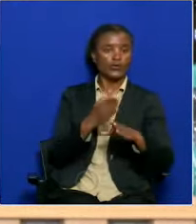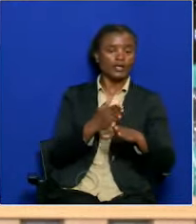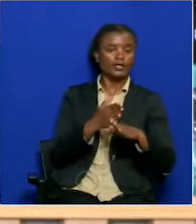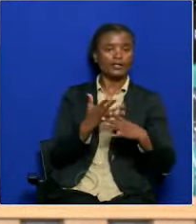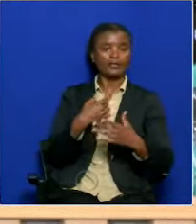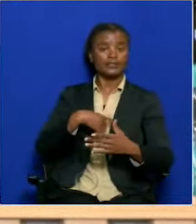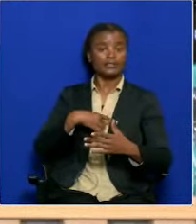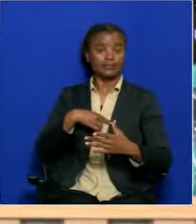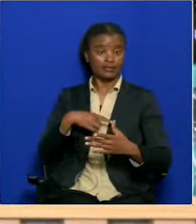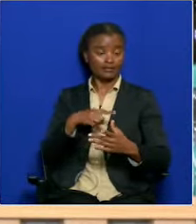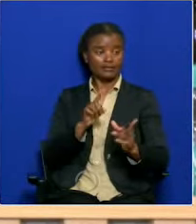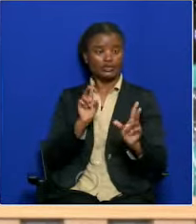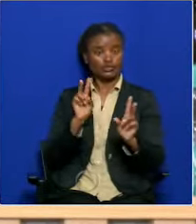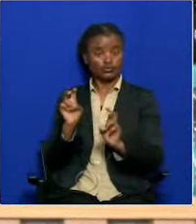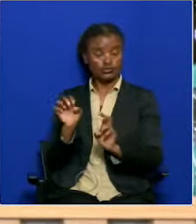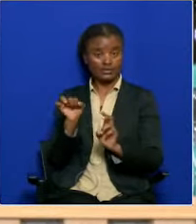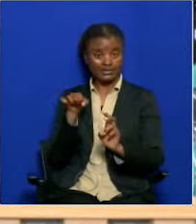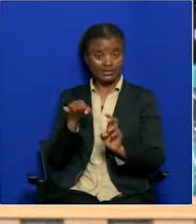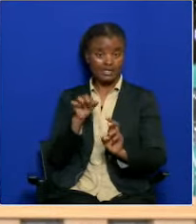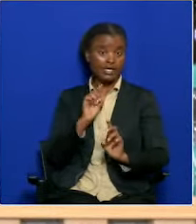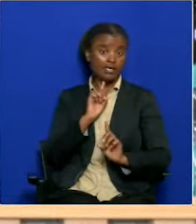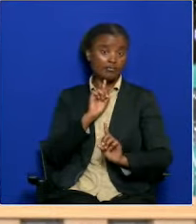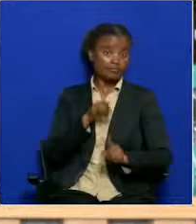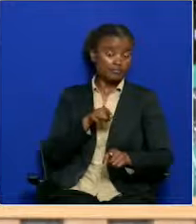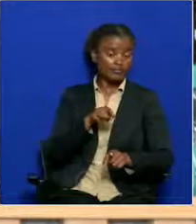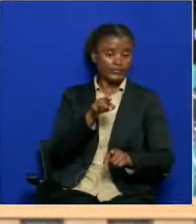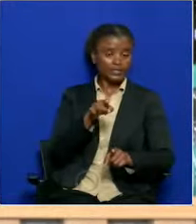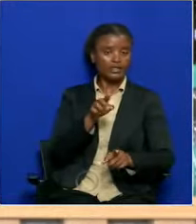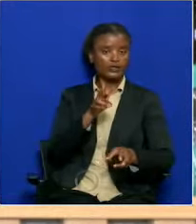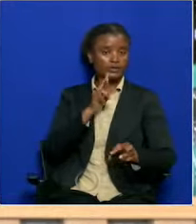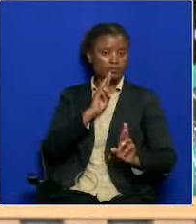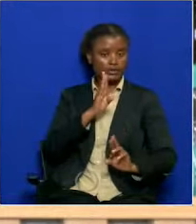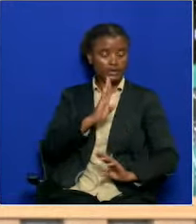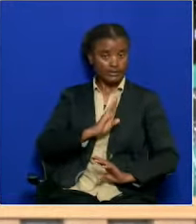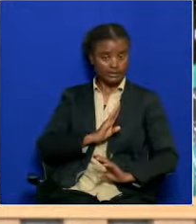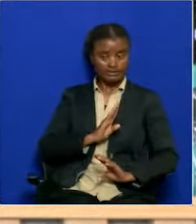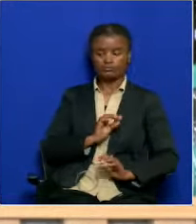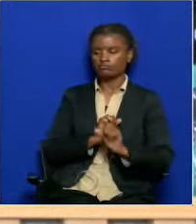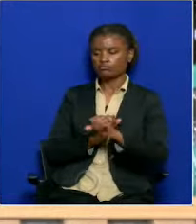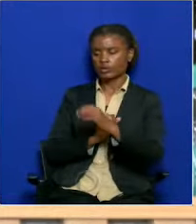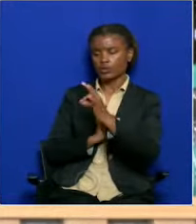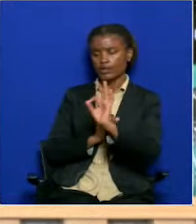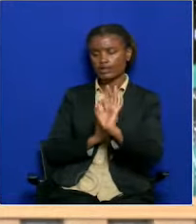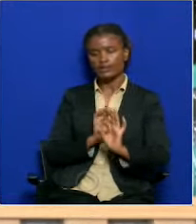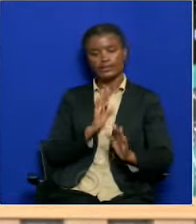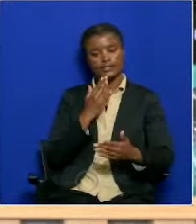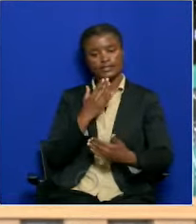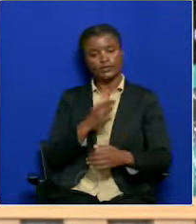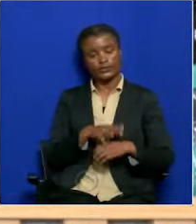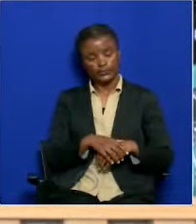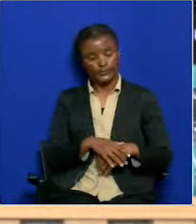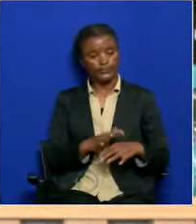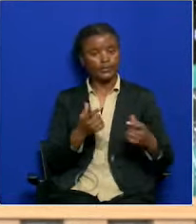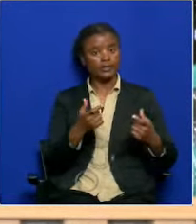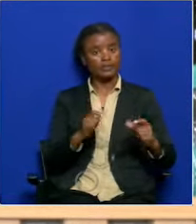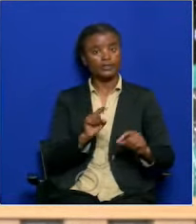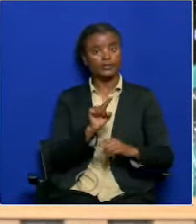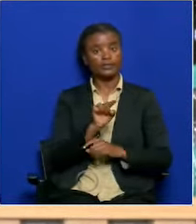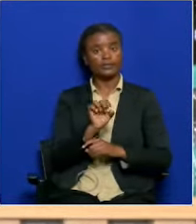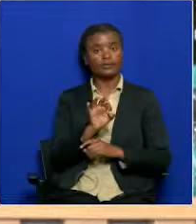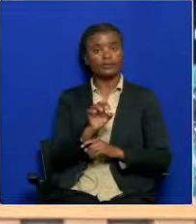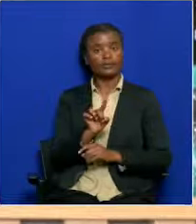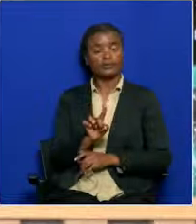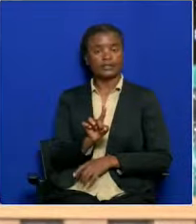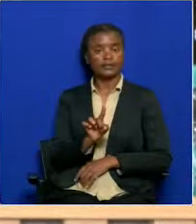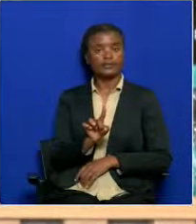you. That's correct. All right. Thank you, General. So, in paragraph 131, you deal